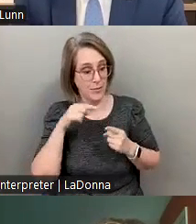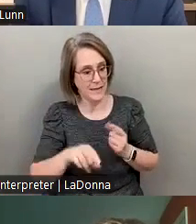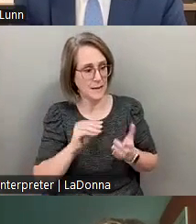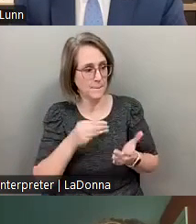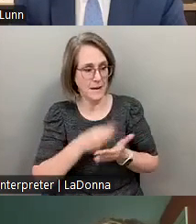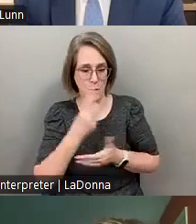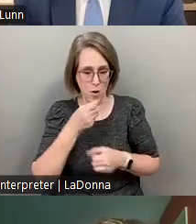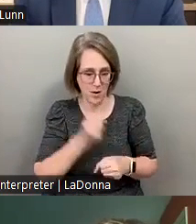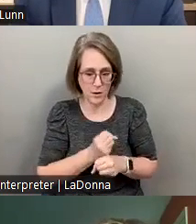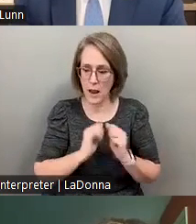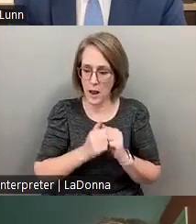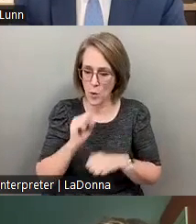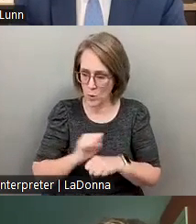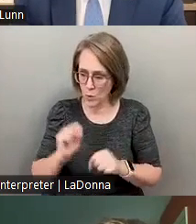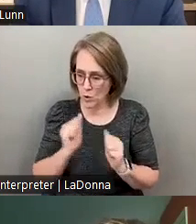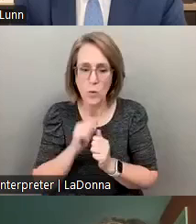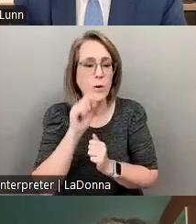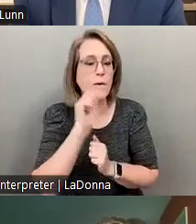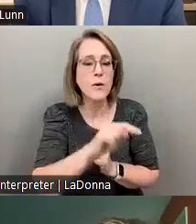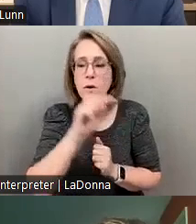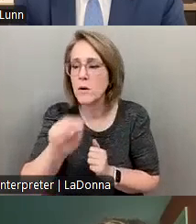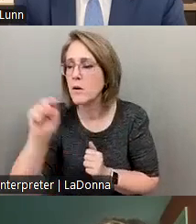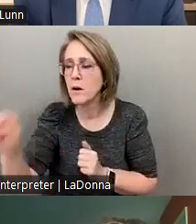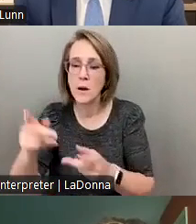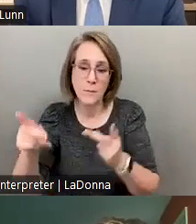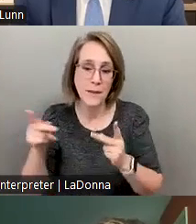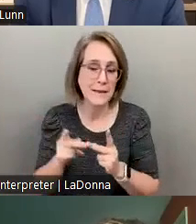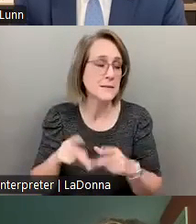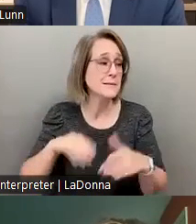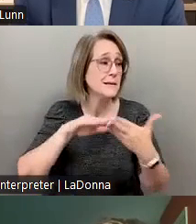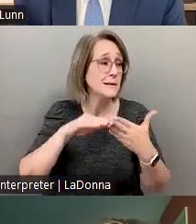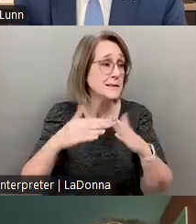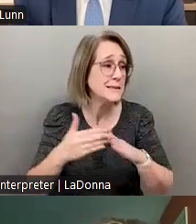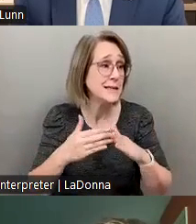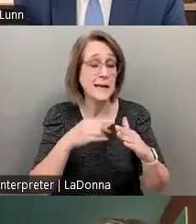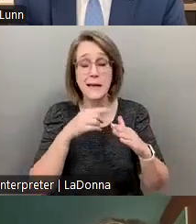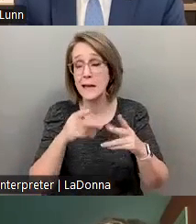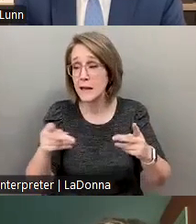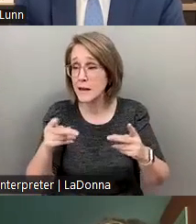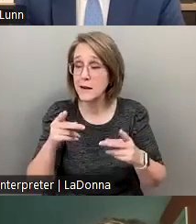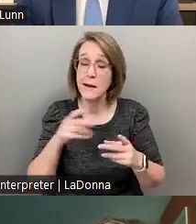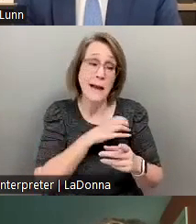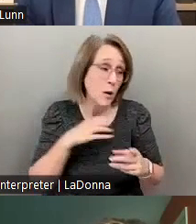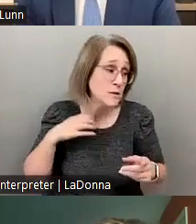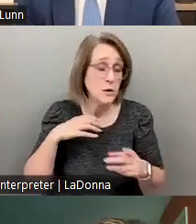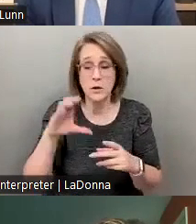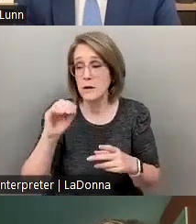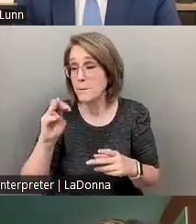of County Commissioners, city councils, mayors on how we can build sustainable systems across the state.